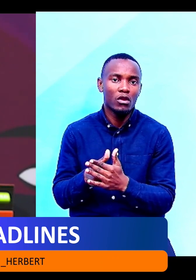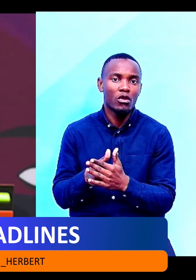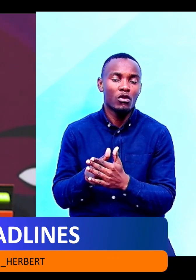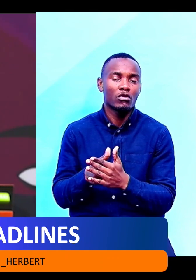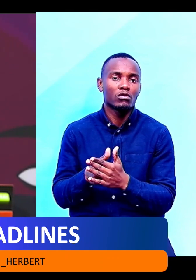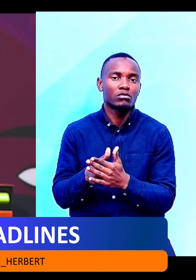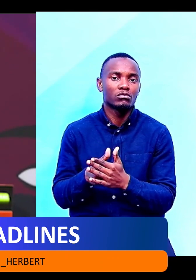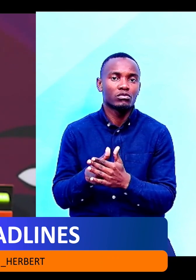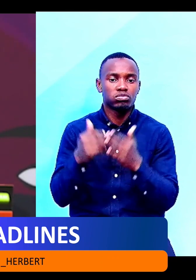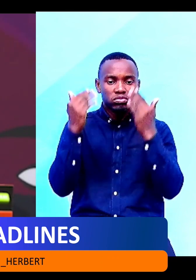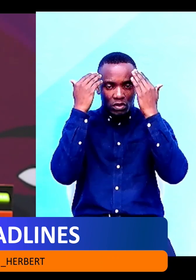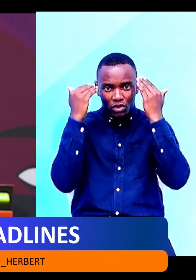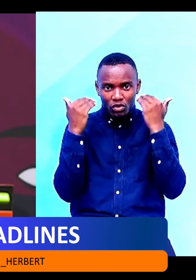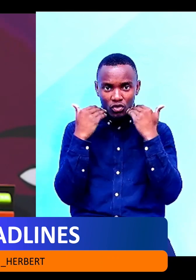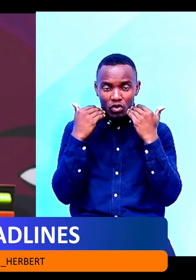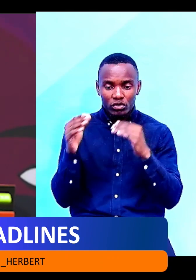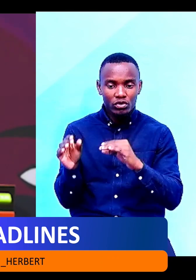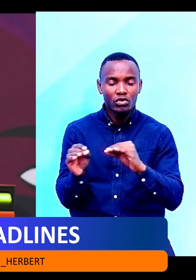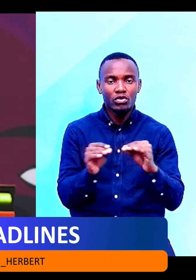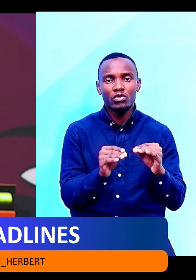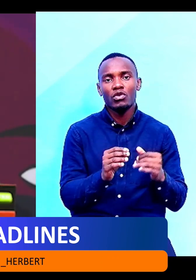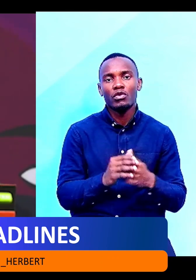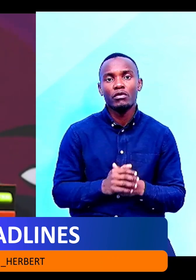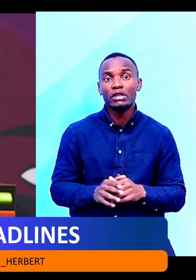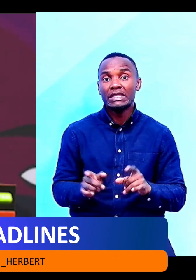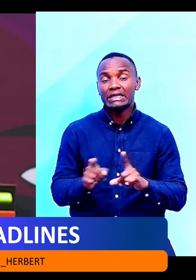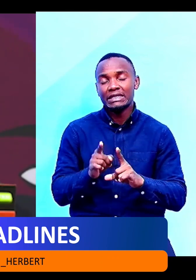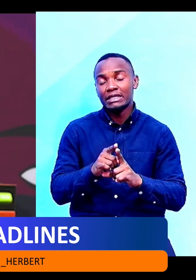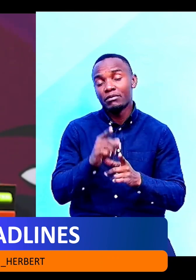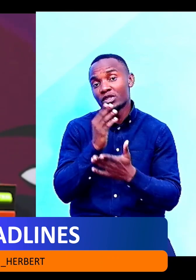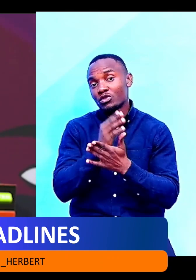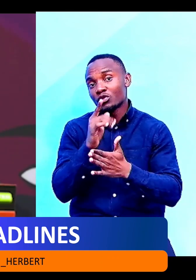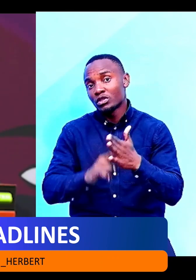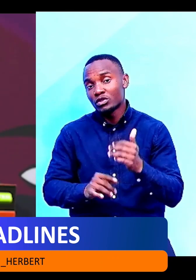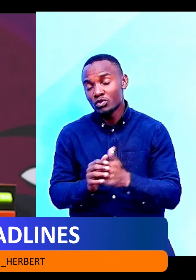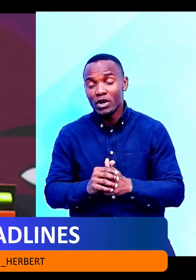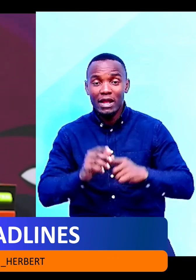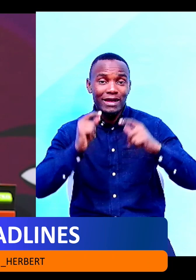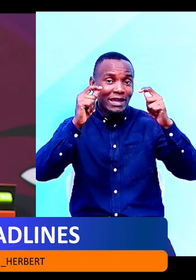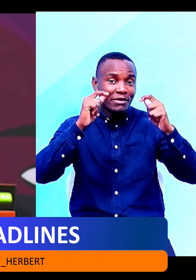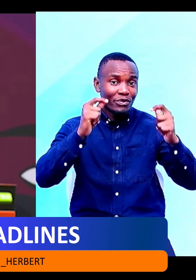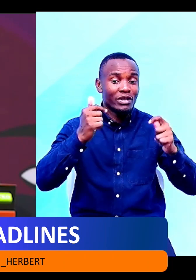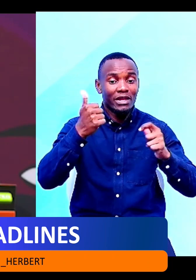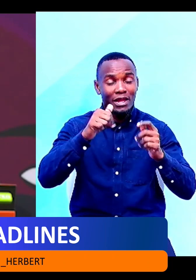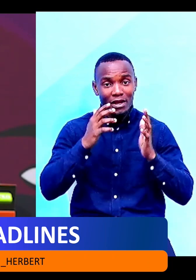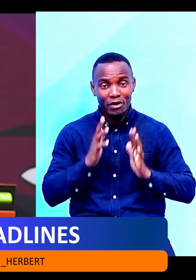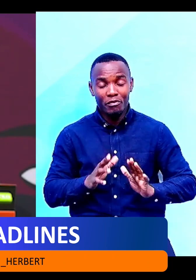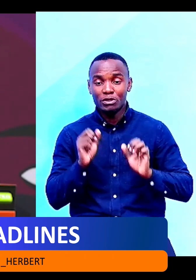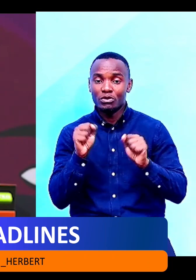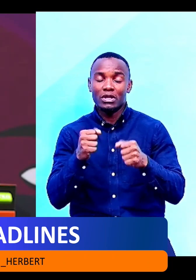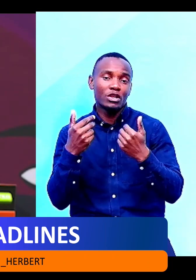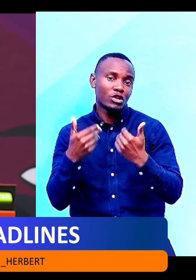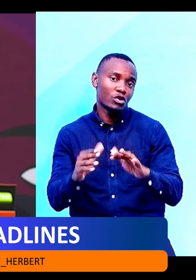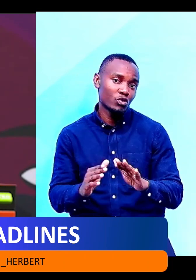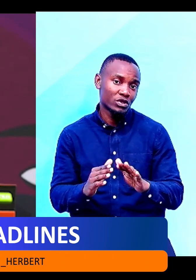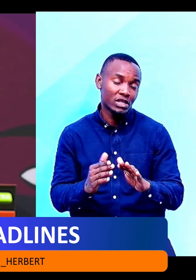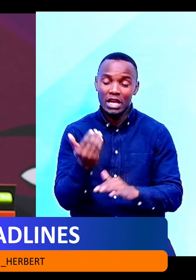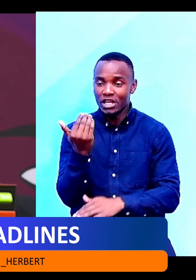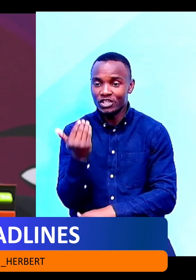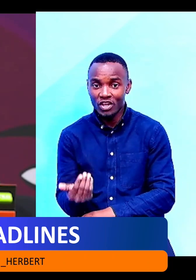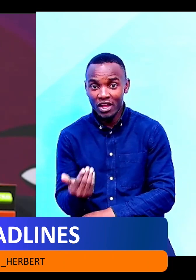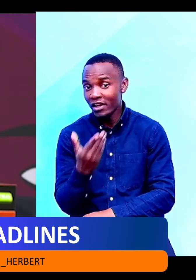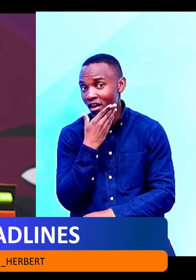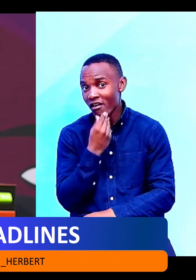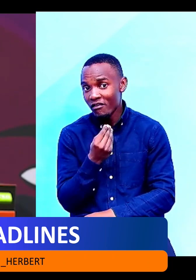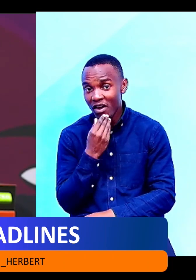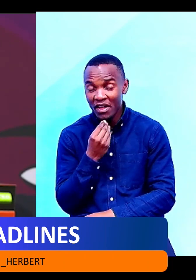in the protests and you lose a daughter, you lose a son, you lose a father, you lose a mother, it is very worrying. You lose a child in the comfort of